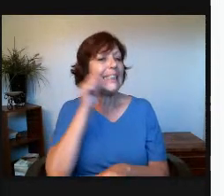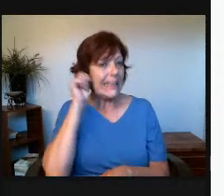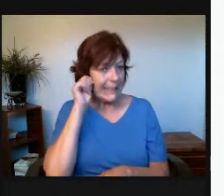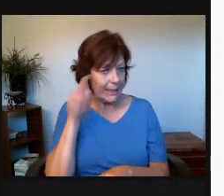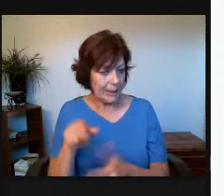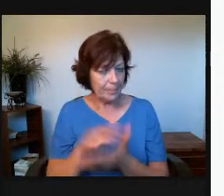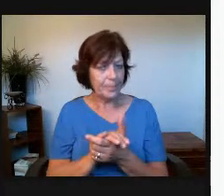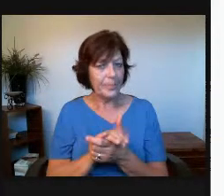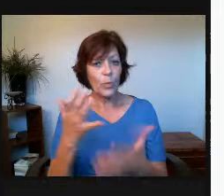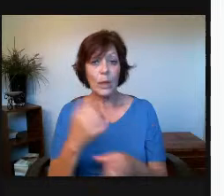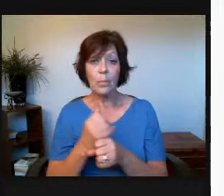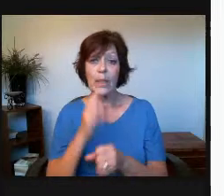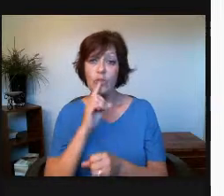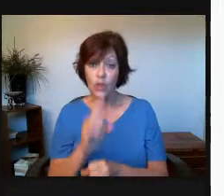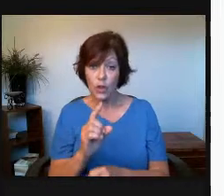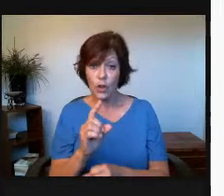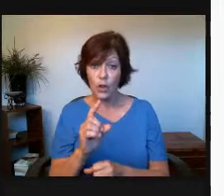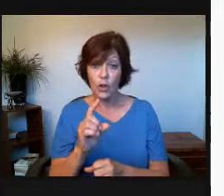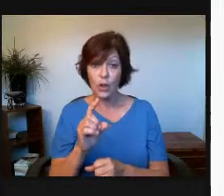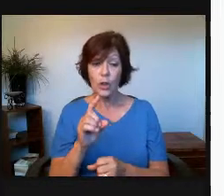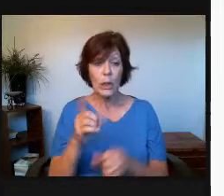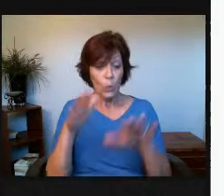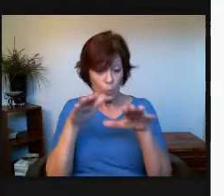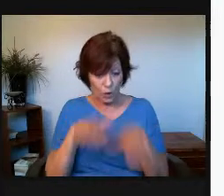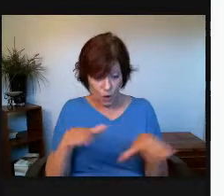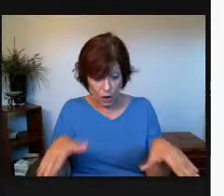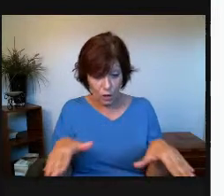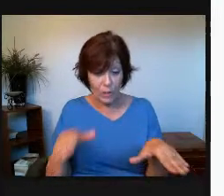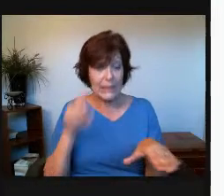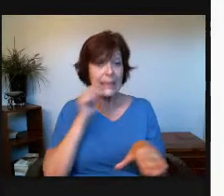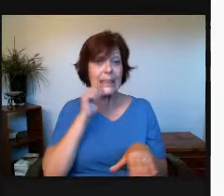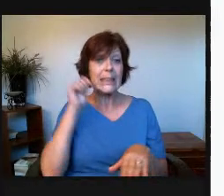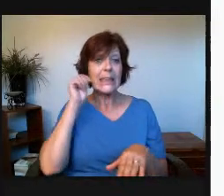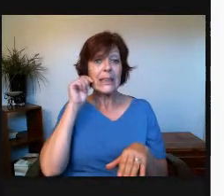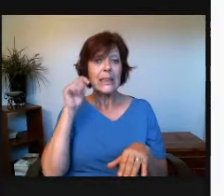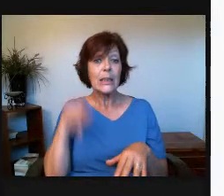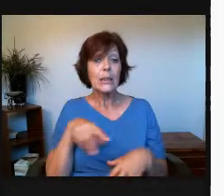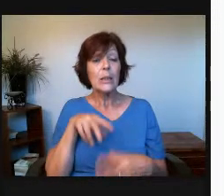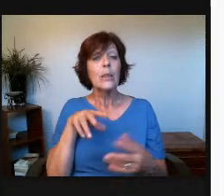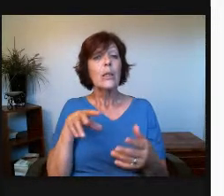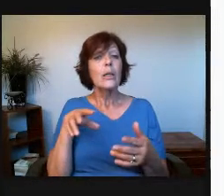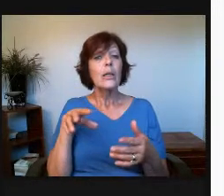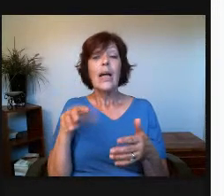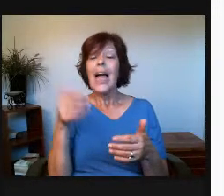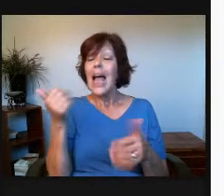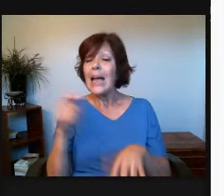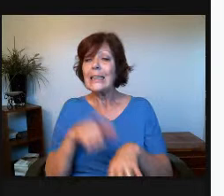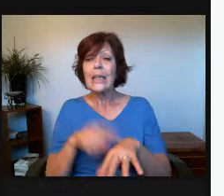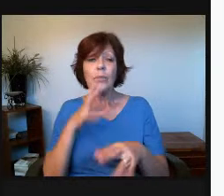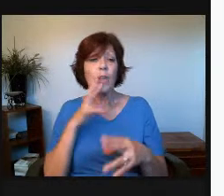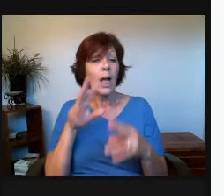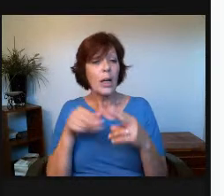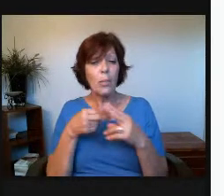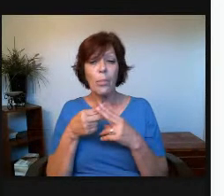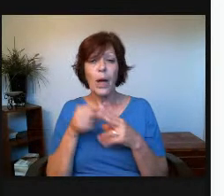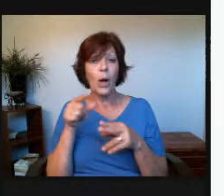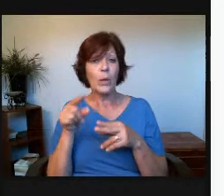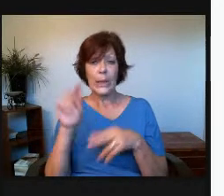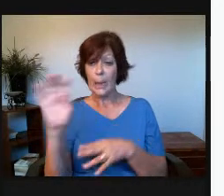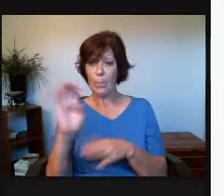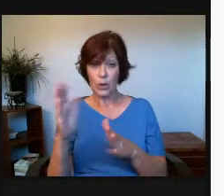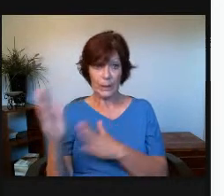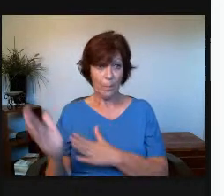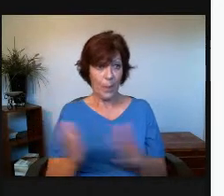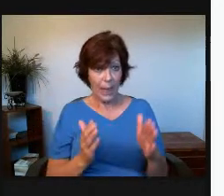We want to make sure that when we're talking about children and teens, that we're sitting and talking, anytime we're talking about an emergency